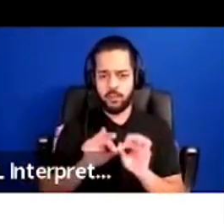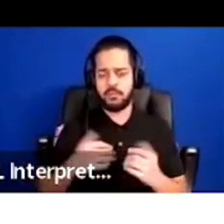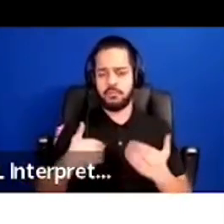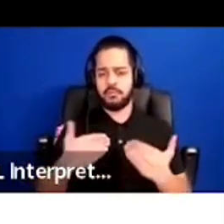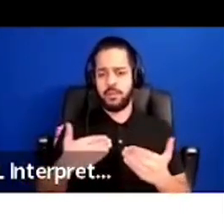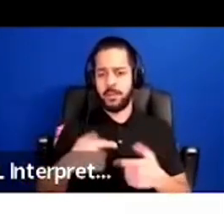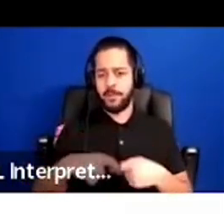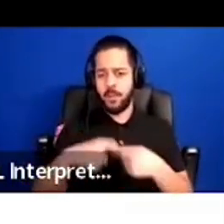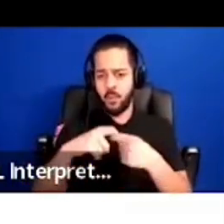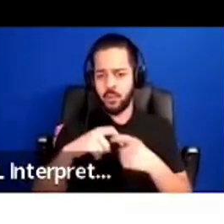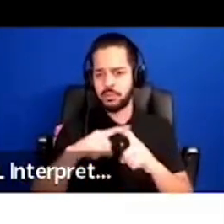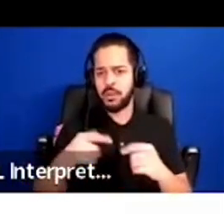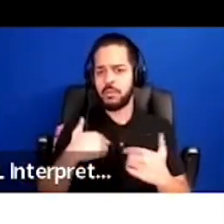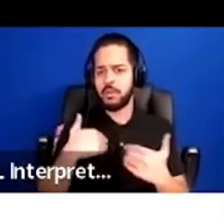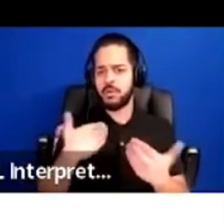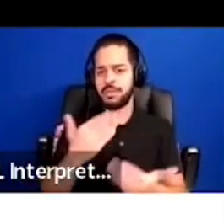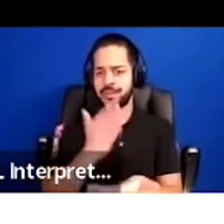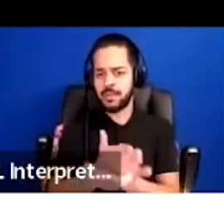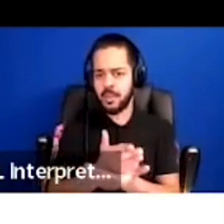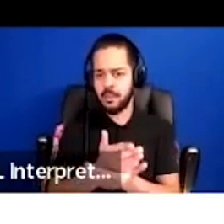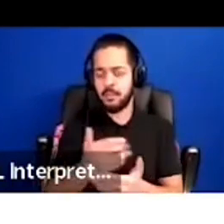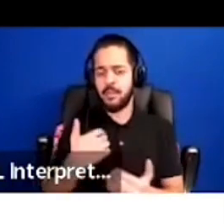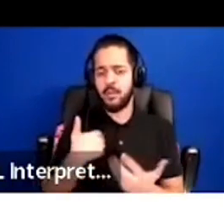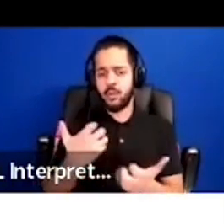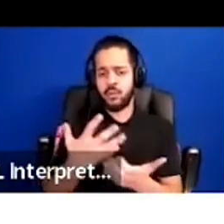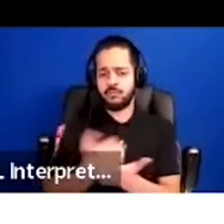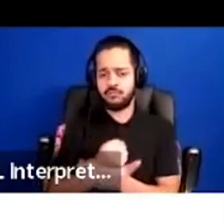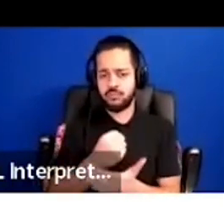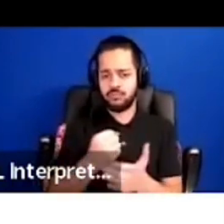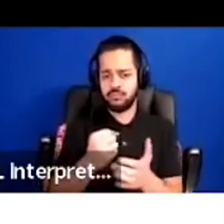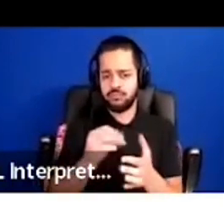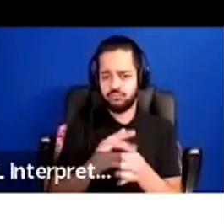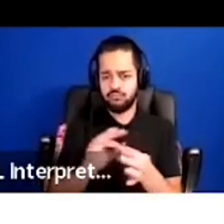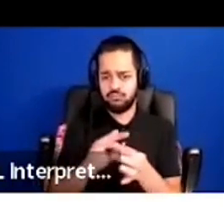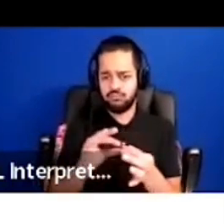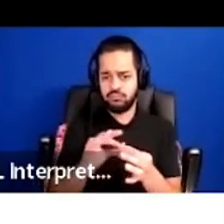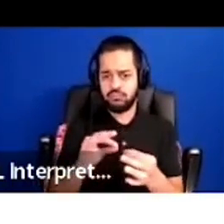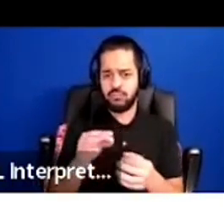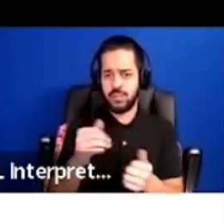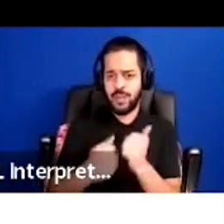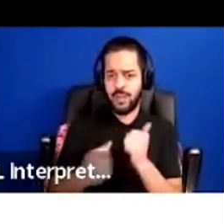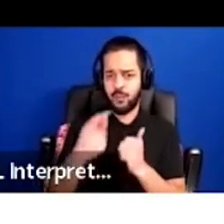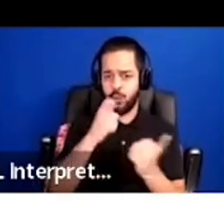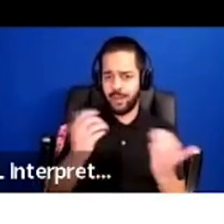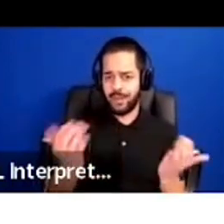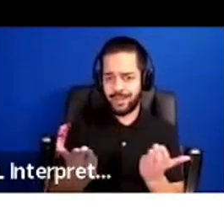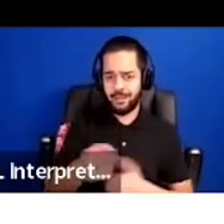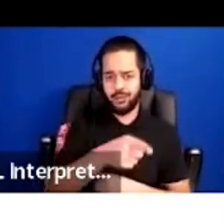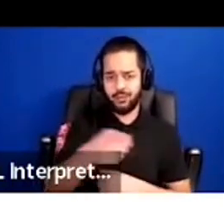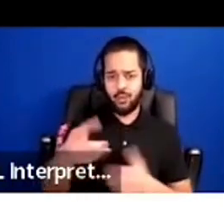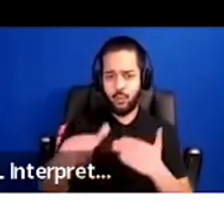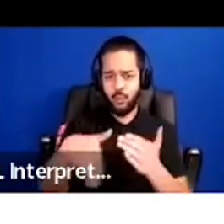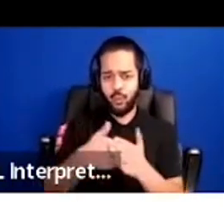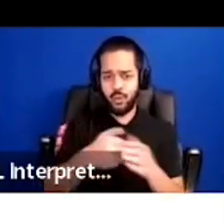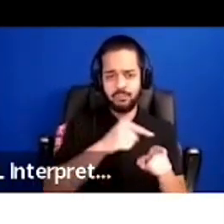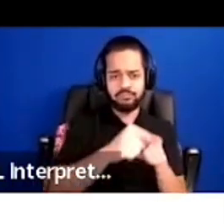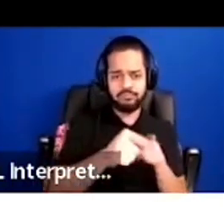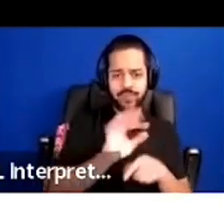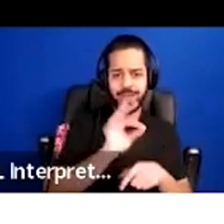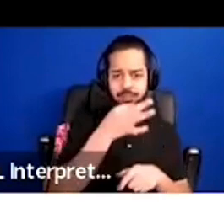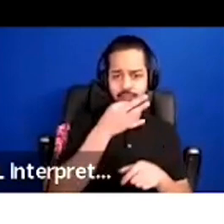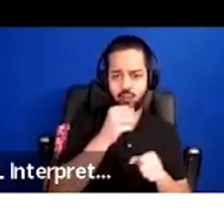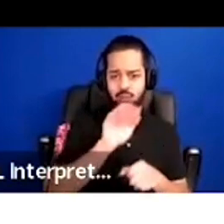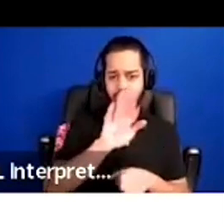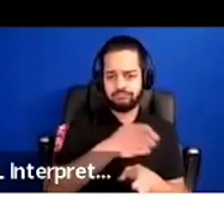stop, because what I share with you, I think that many on this call, and being in the experts in the field that you're in, the